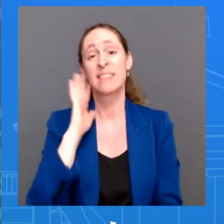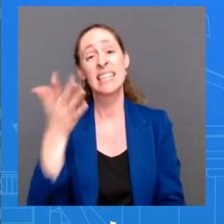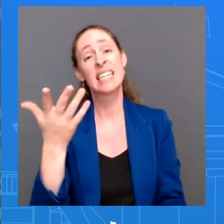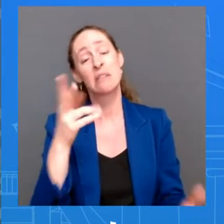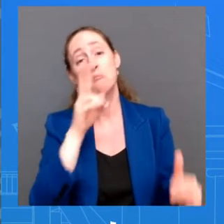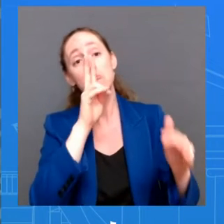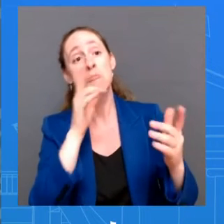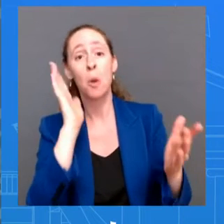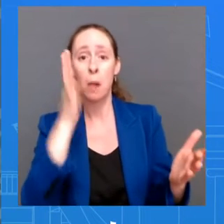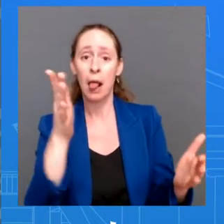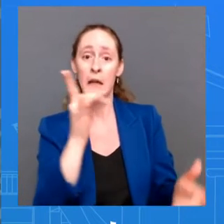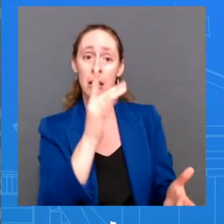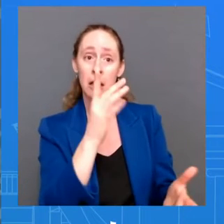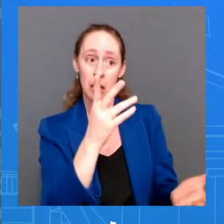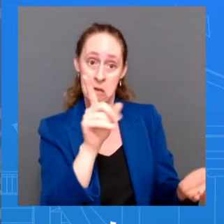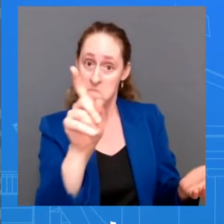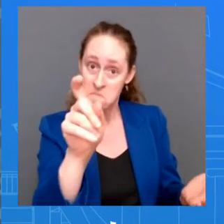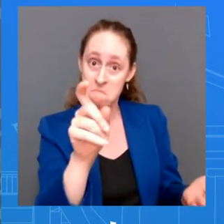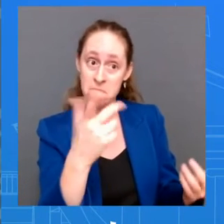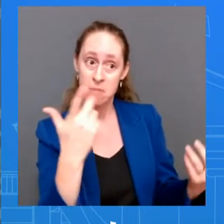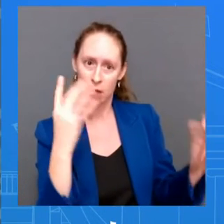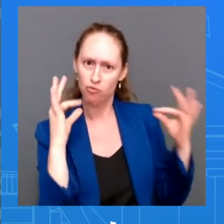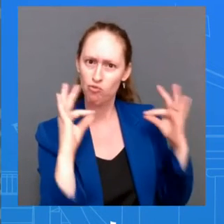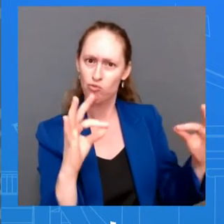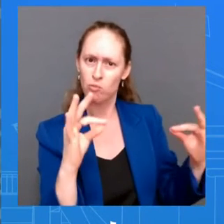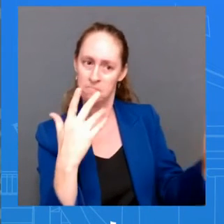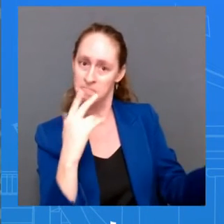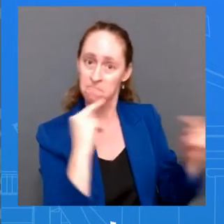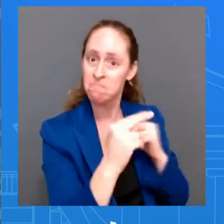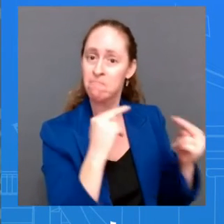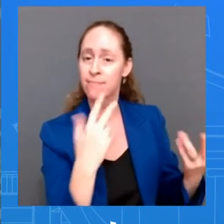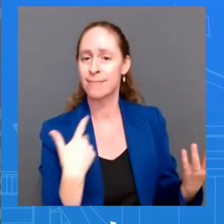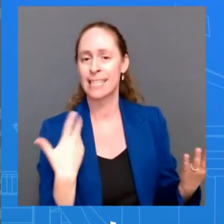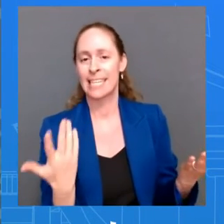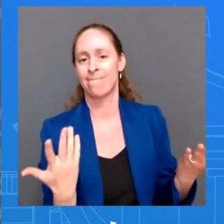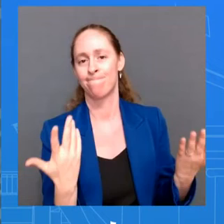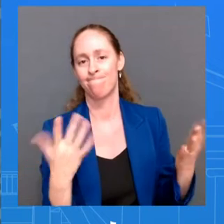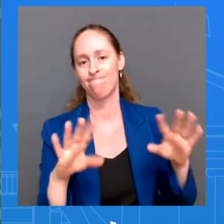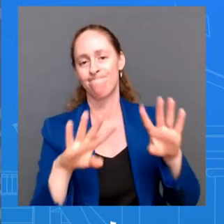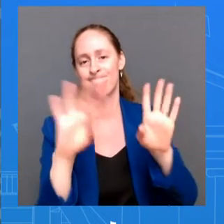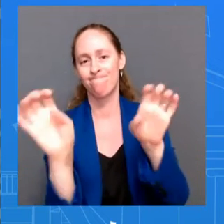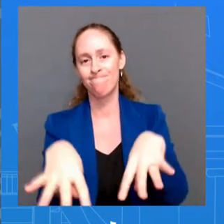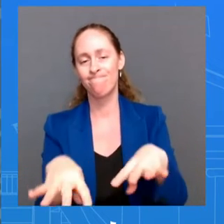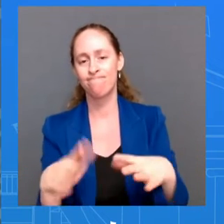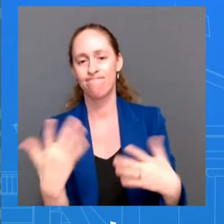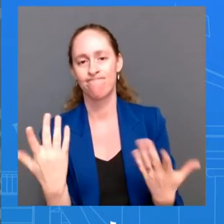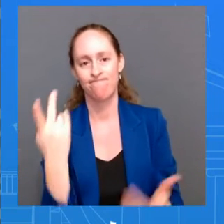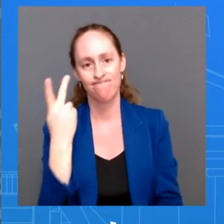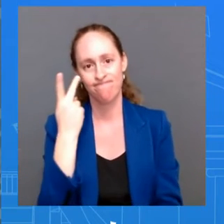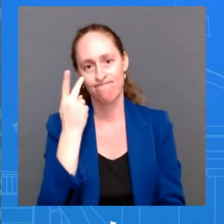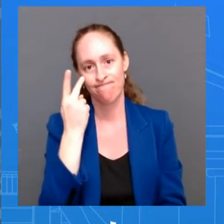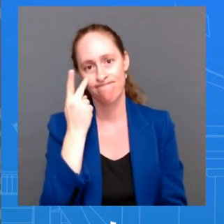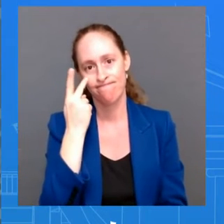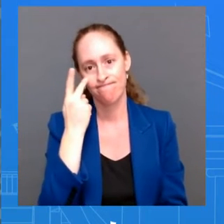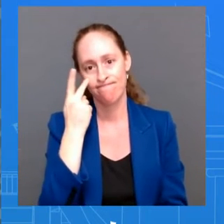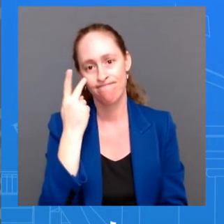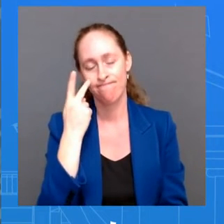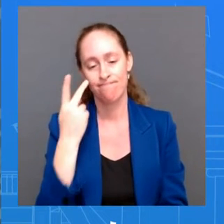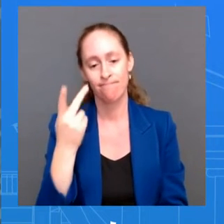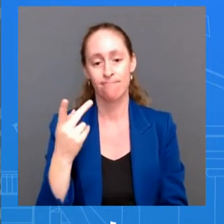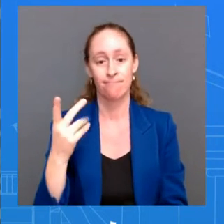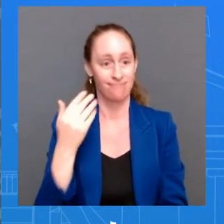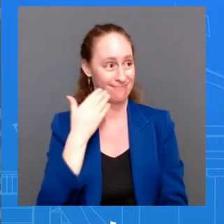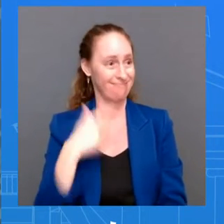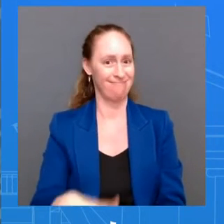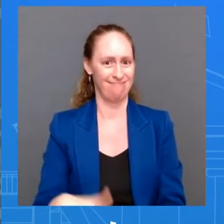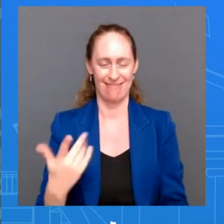made clear this was not about a return to business as usual. So we are, again, under no illusions. As far as a call